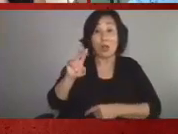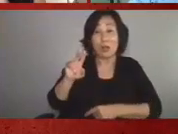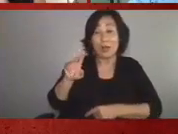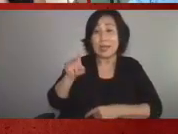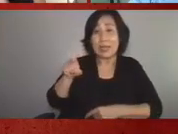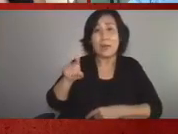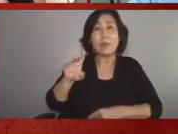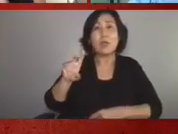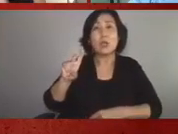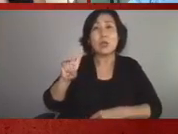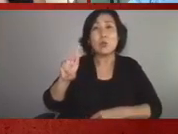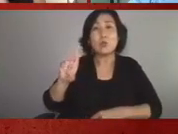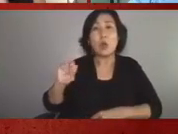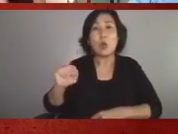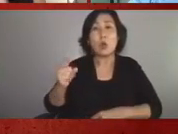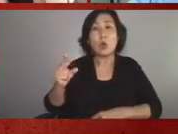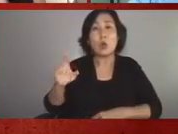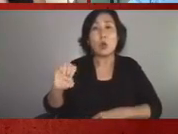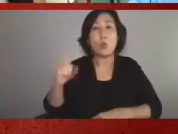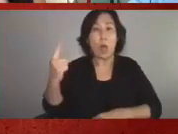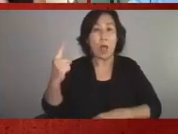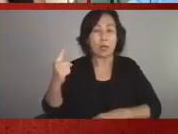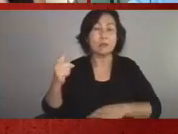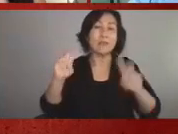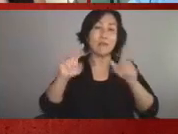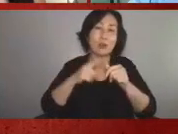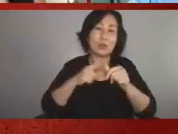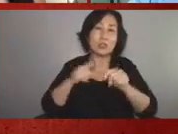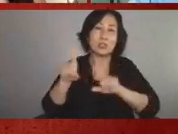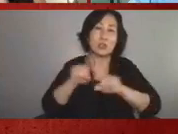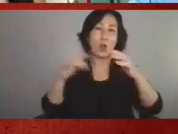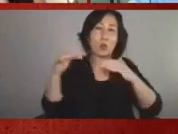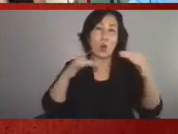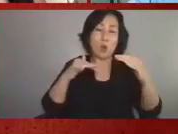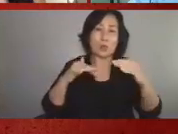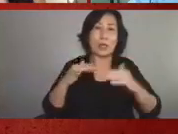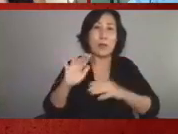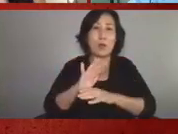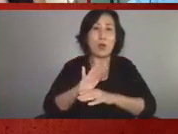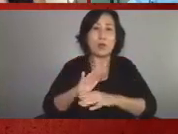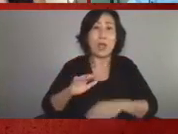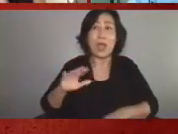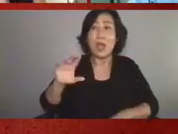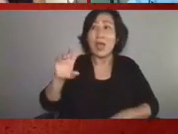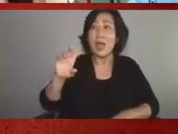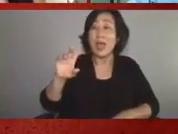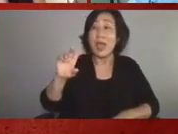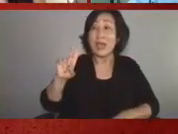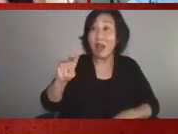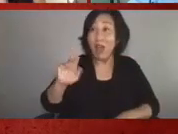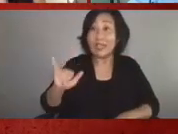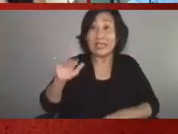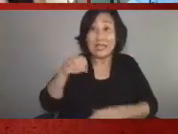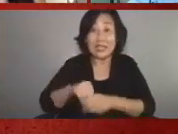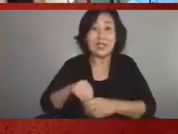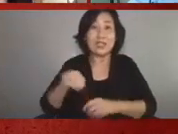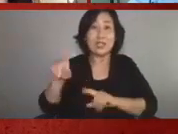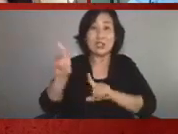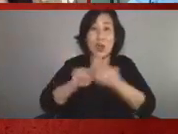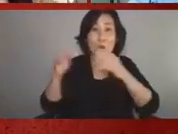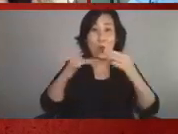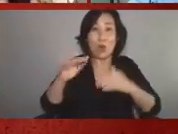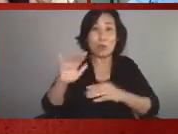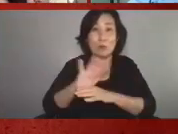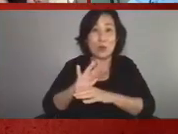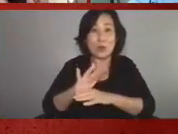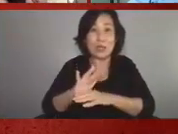Rogue One. First of all, it's a Star Wars movie. Number two, it's Donnie Yen in a Star Wars movie. Yes. So there's that, and then the Force you